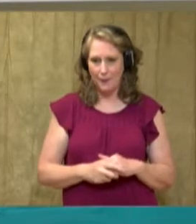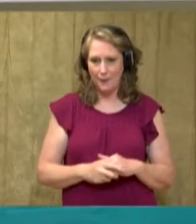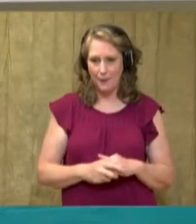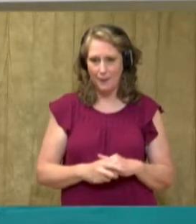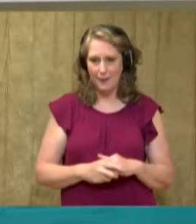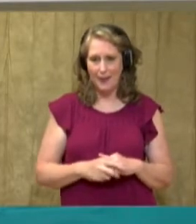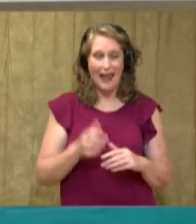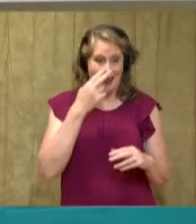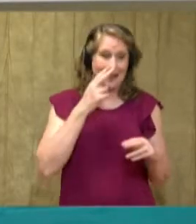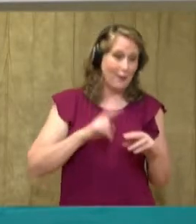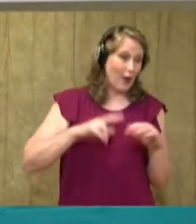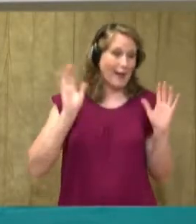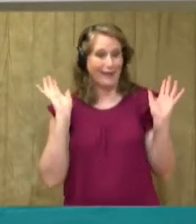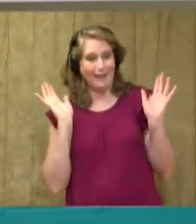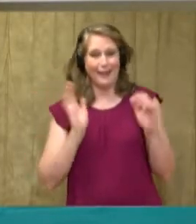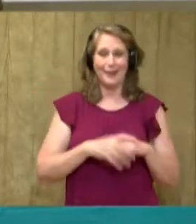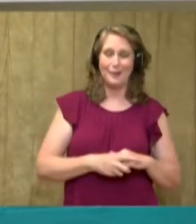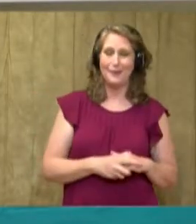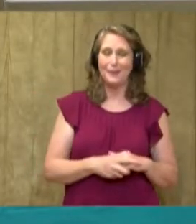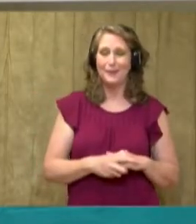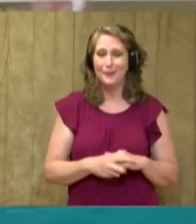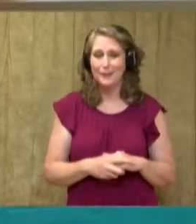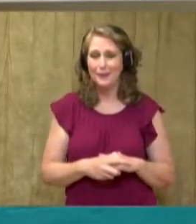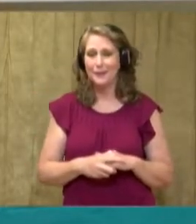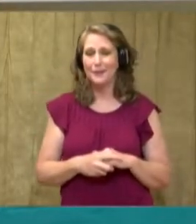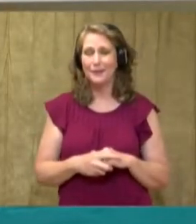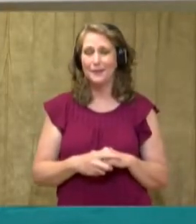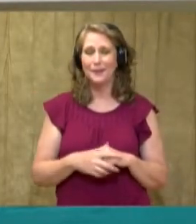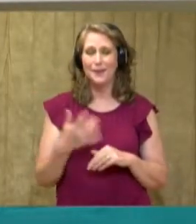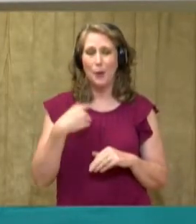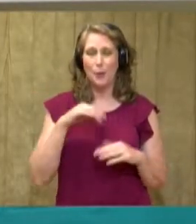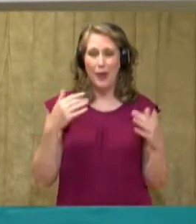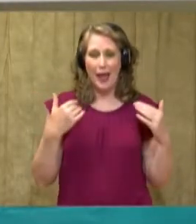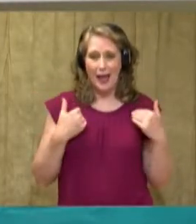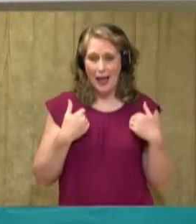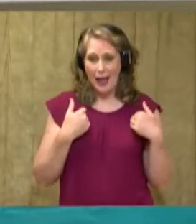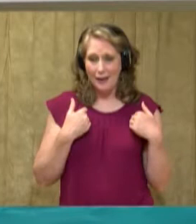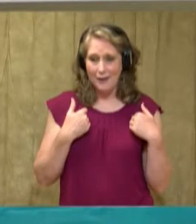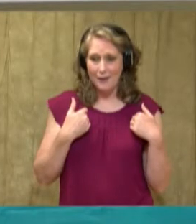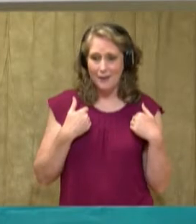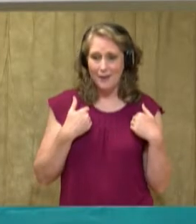All right, this is fun. All right, we have